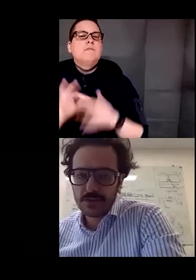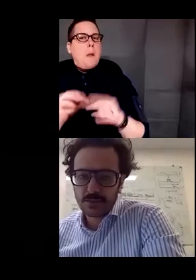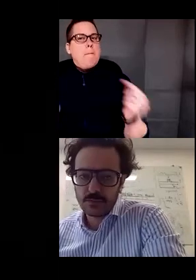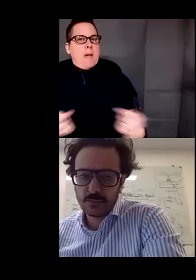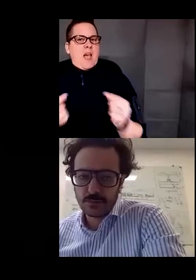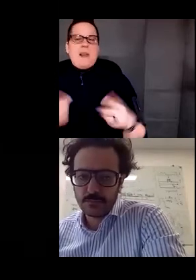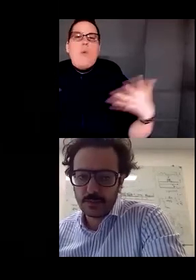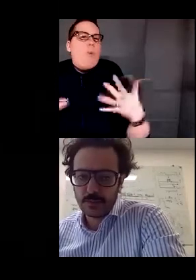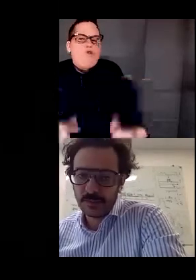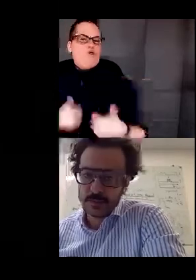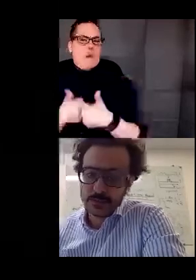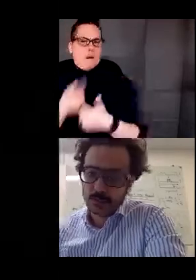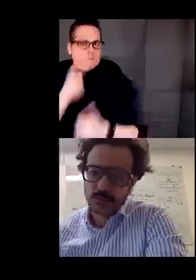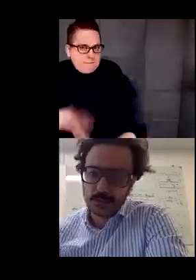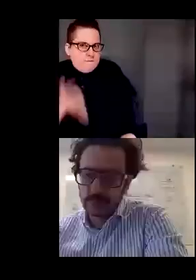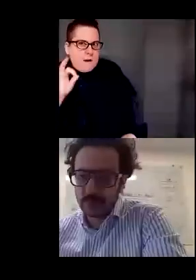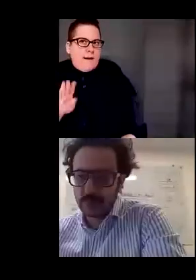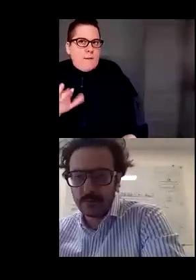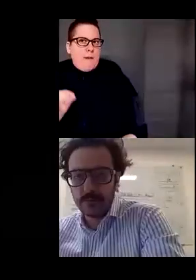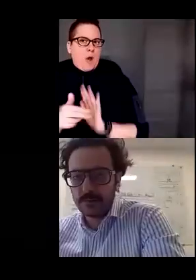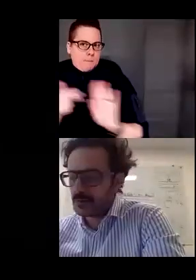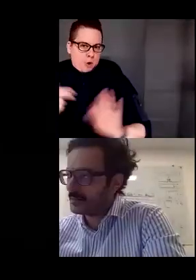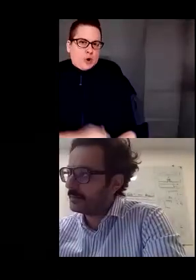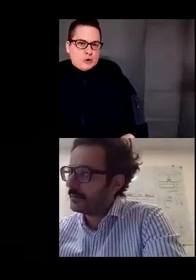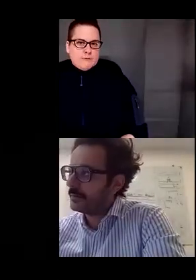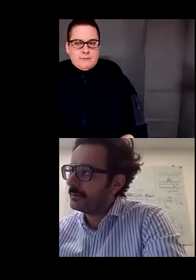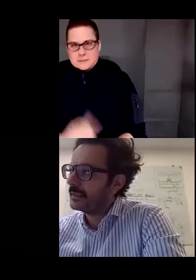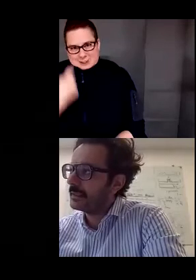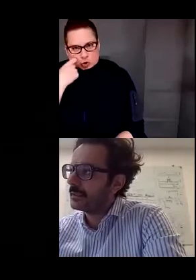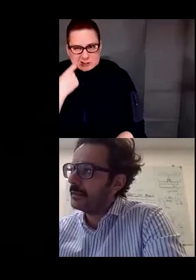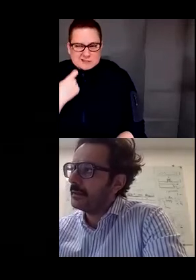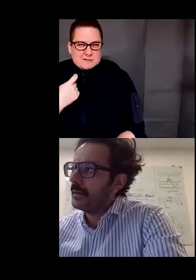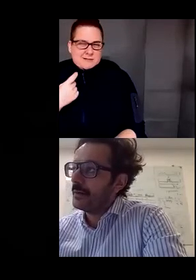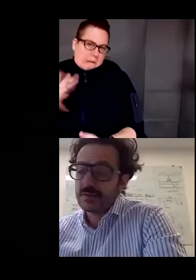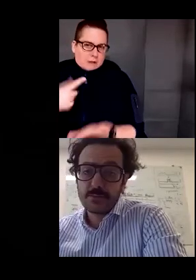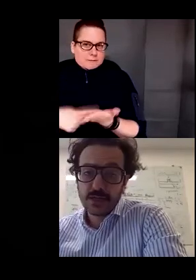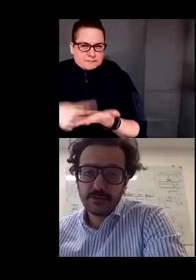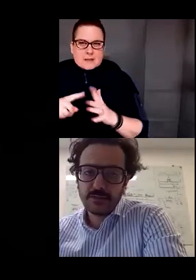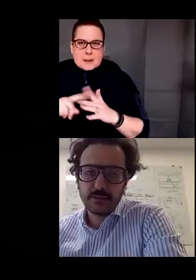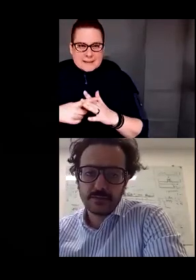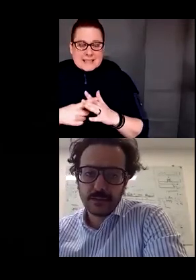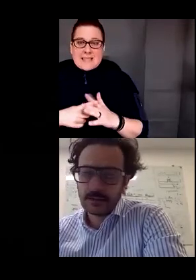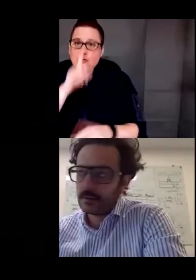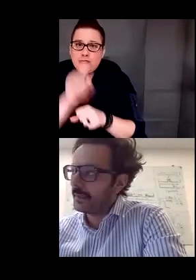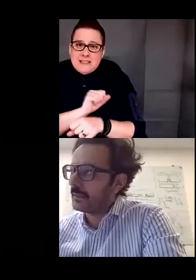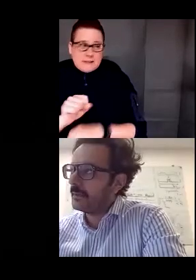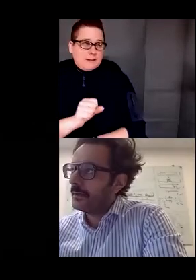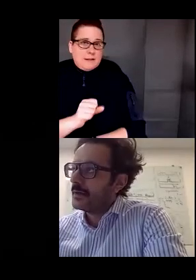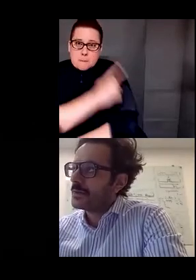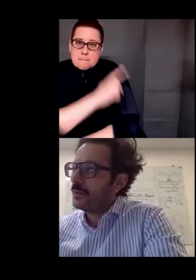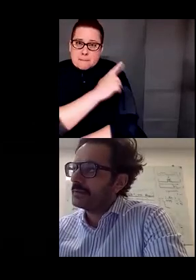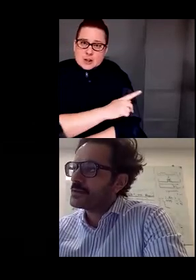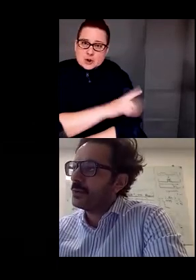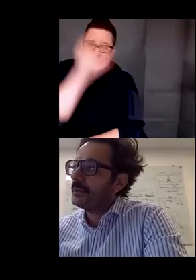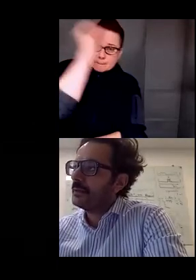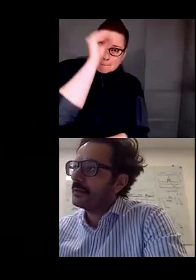challenges? And I touched on that just in the beginning. about the subjectivity of clinical pain.